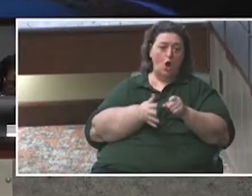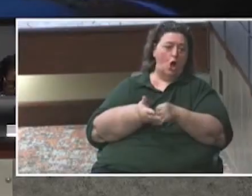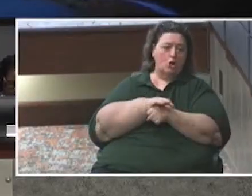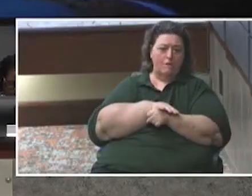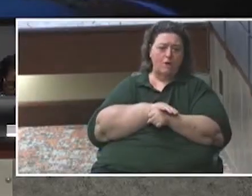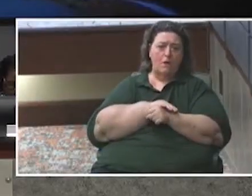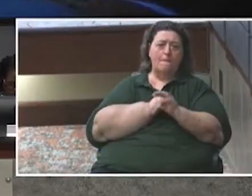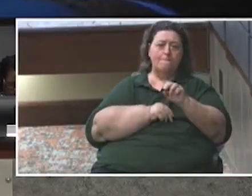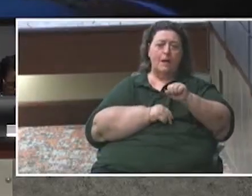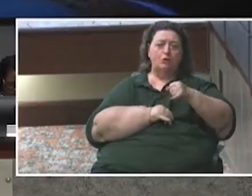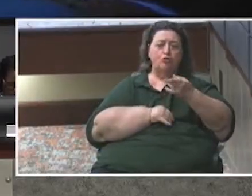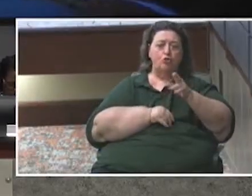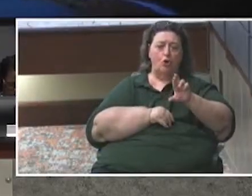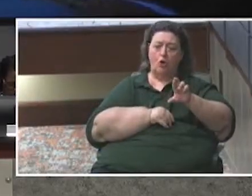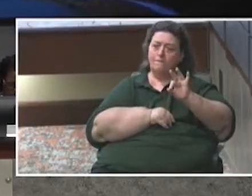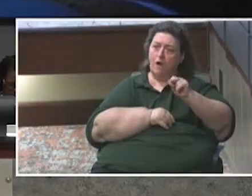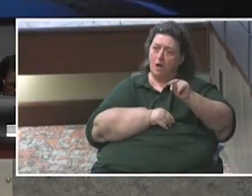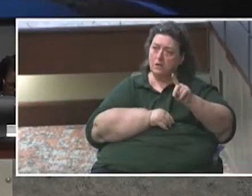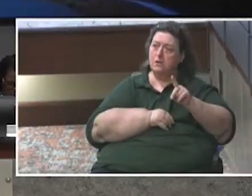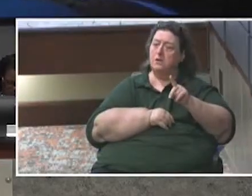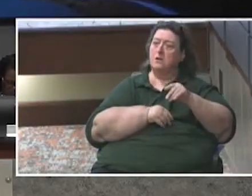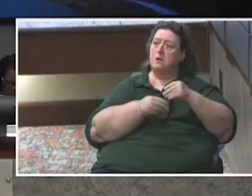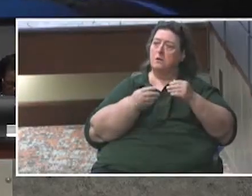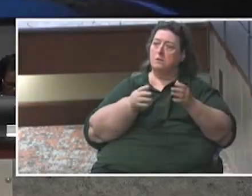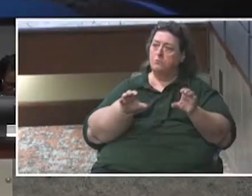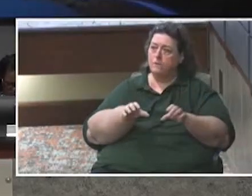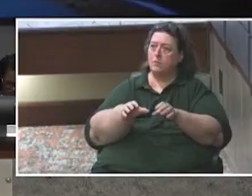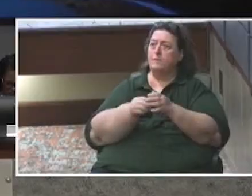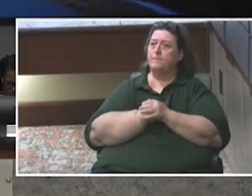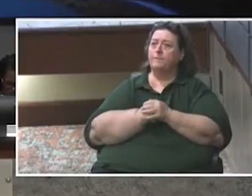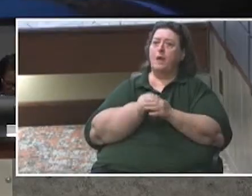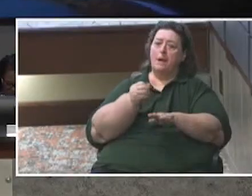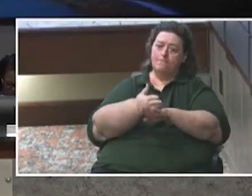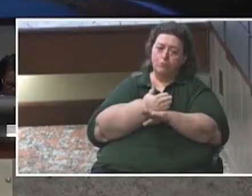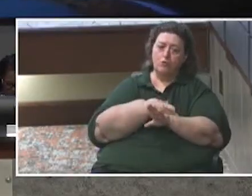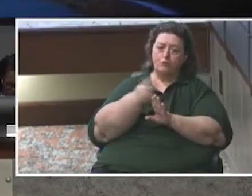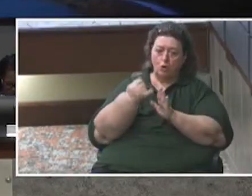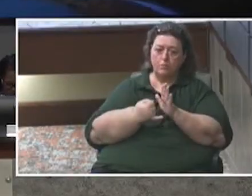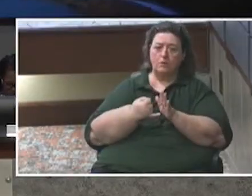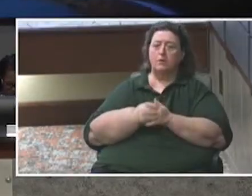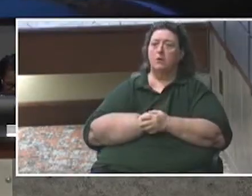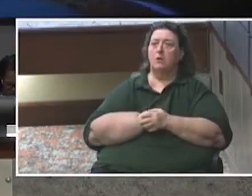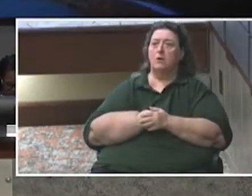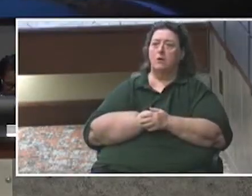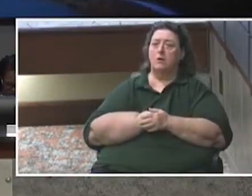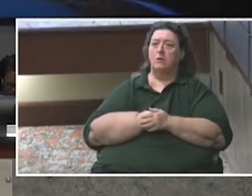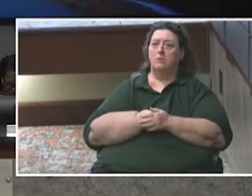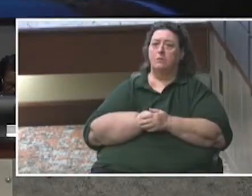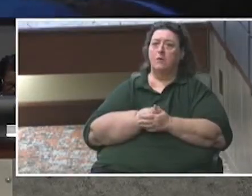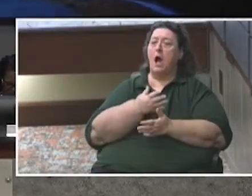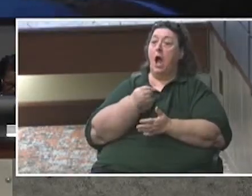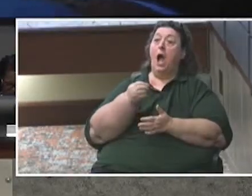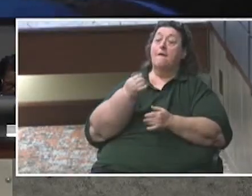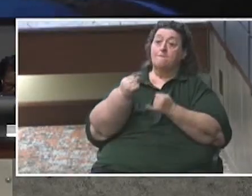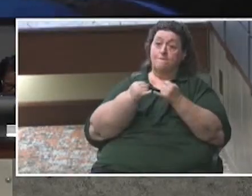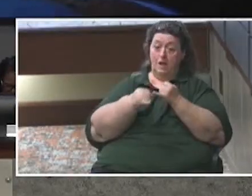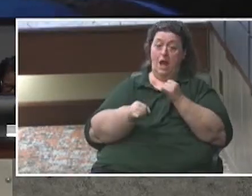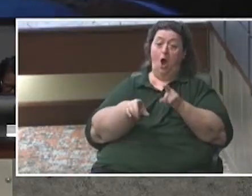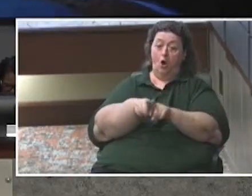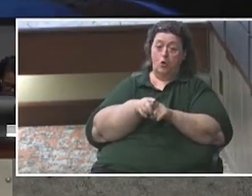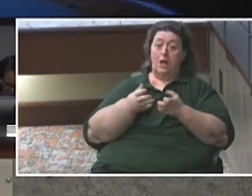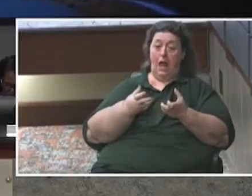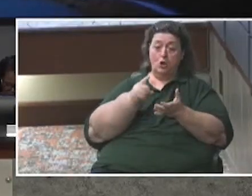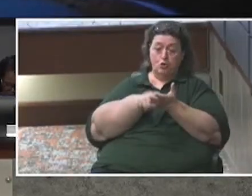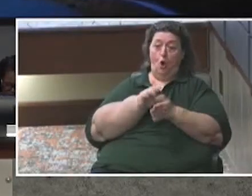of major fund performance, economic indicators, and capital improvement program projects. And finally, I'd like to also note that